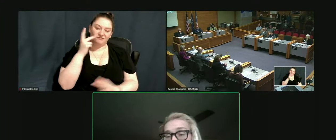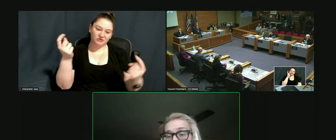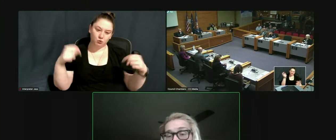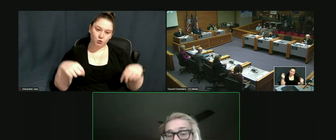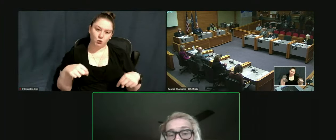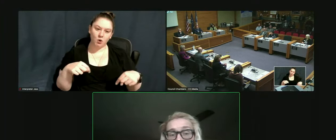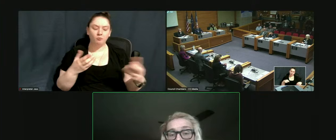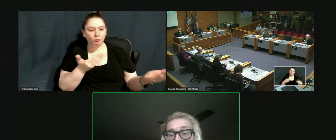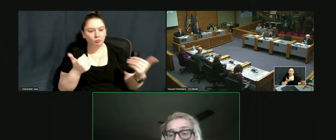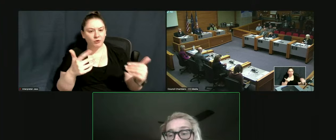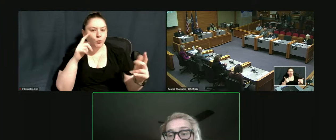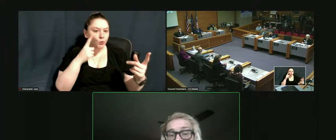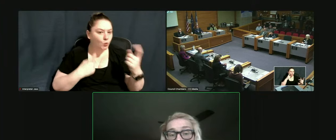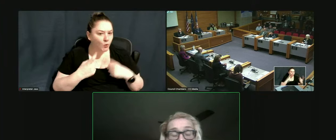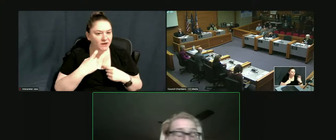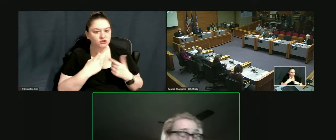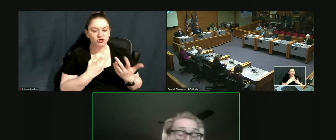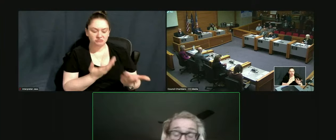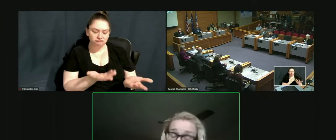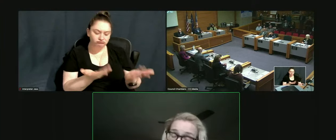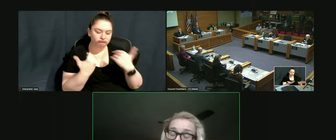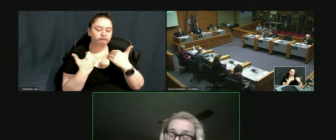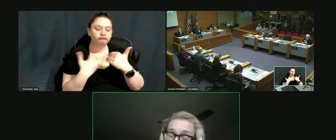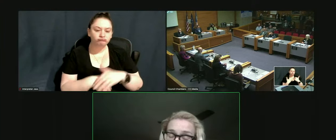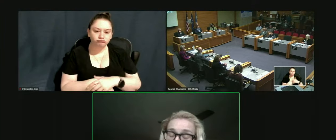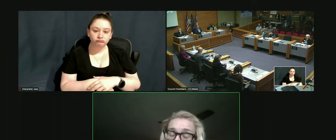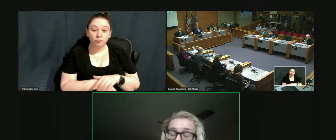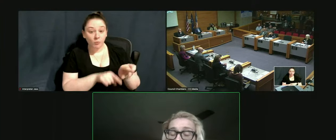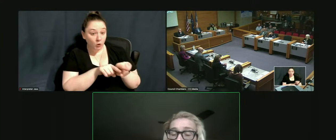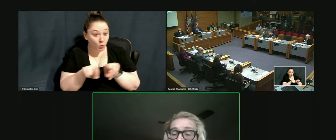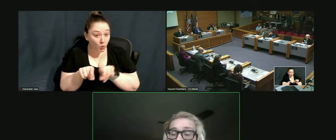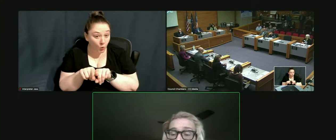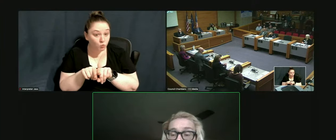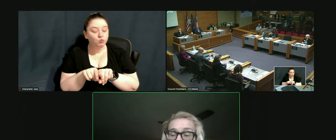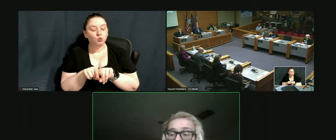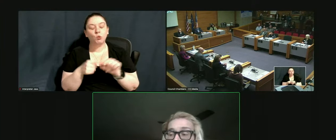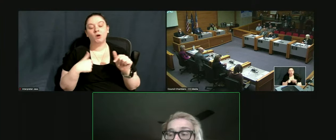your questions. And I'm also hoping